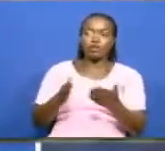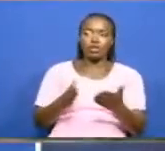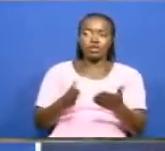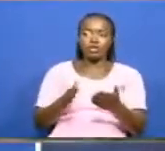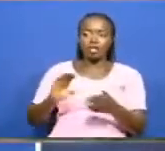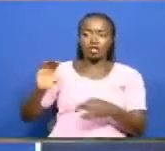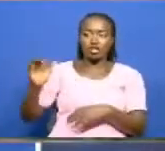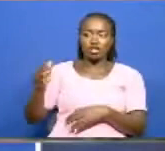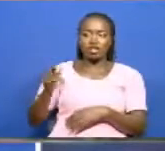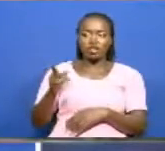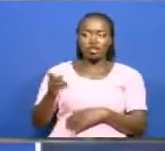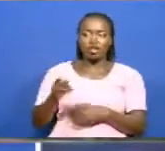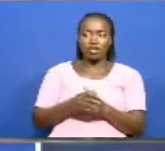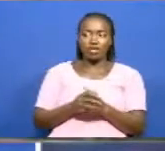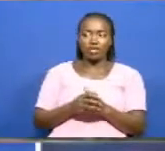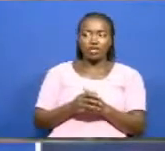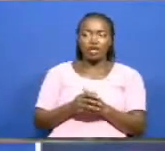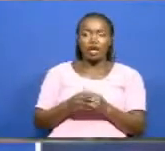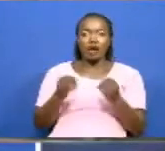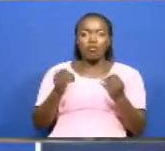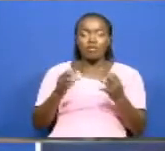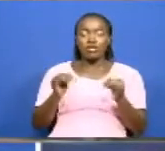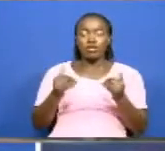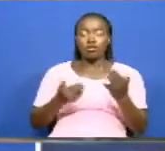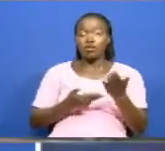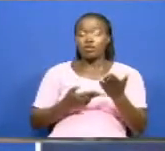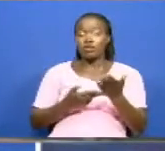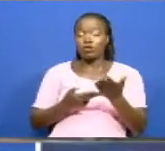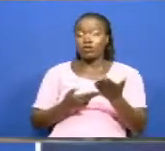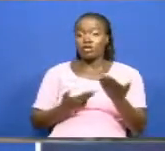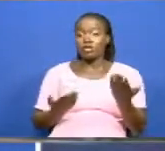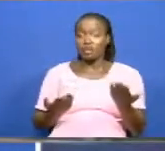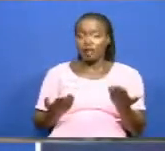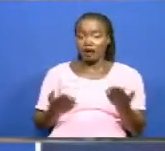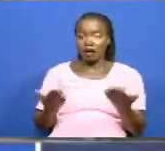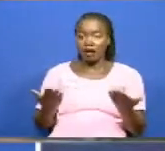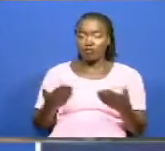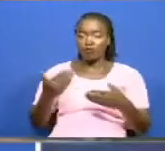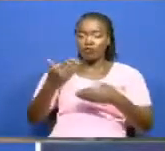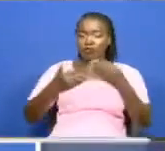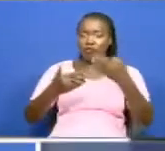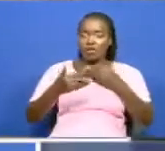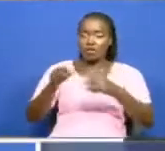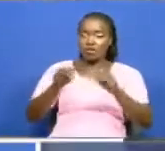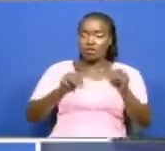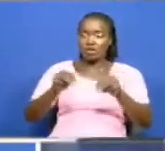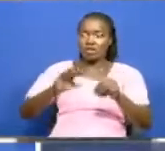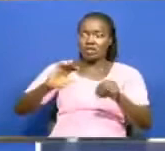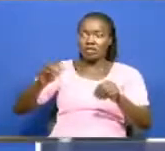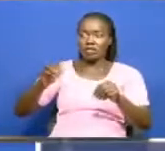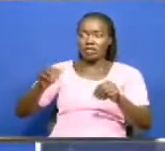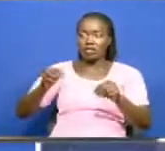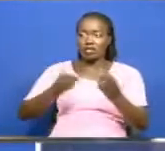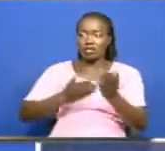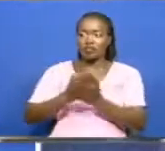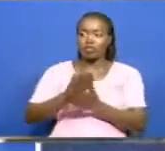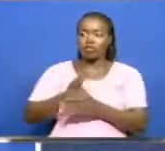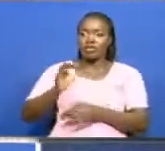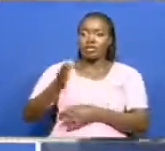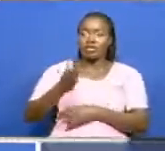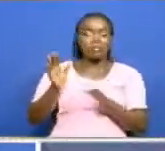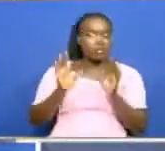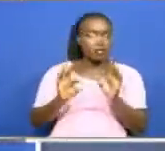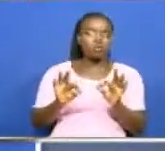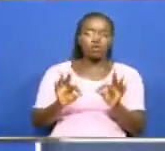City. Globally, many new technologies have come up on how to build, how to manage cities and ensure that those cities are